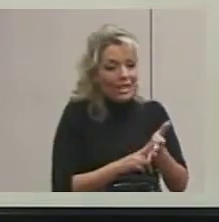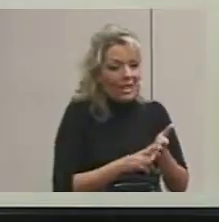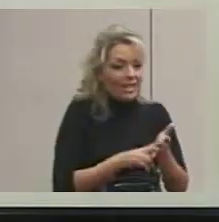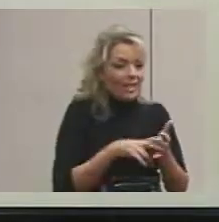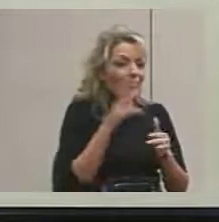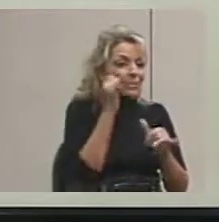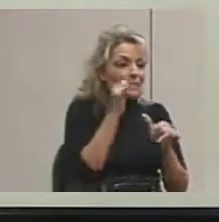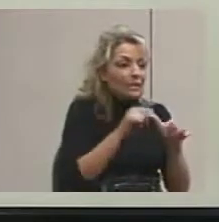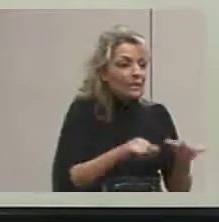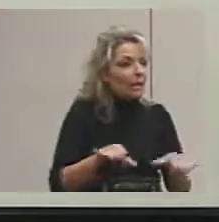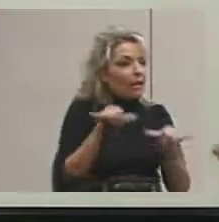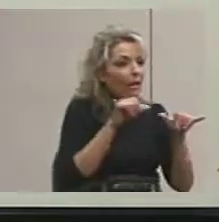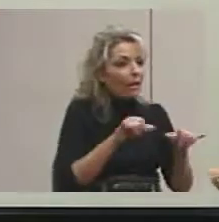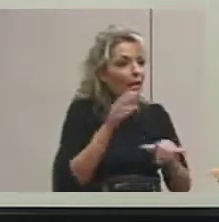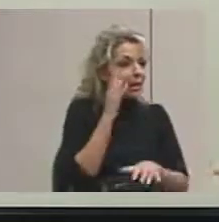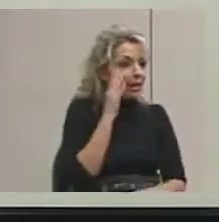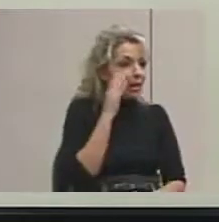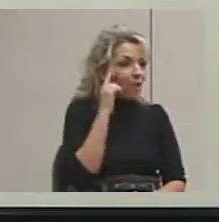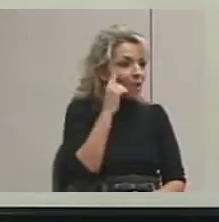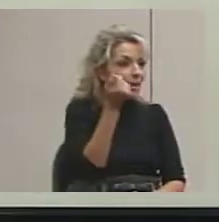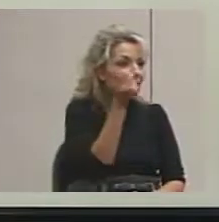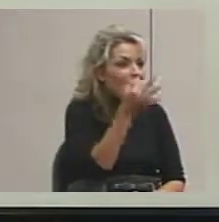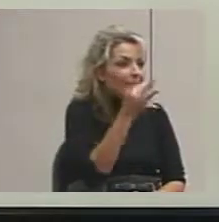and so elementary for a 19-year-old.